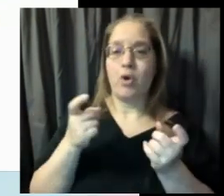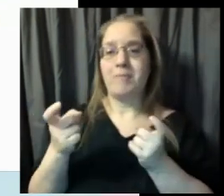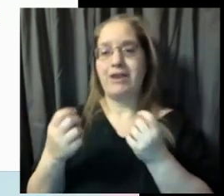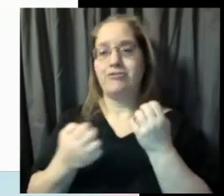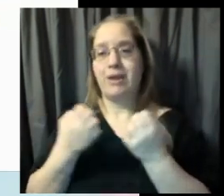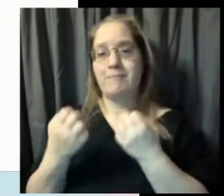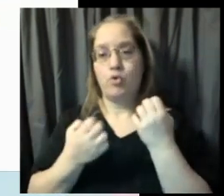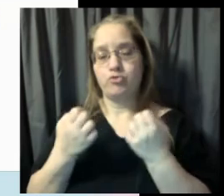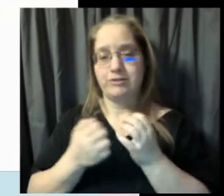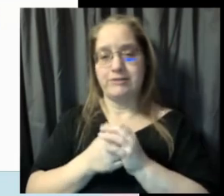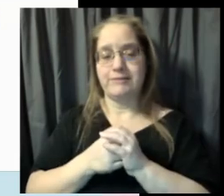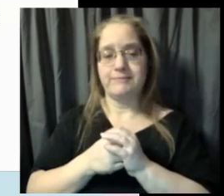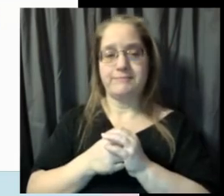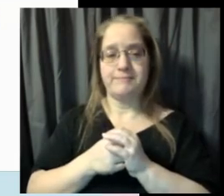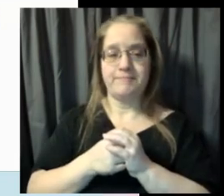their emotions.